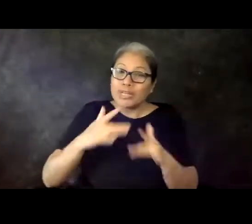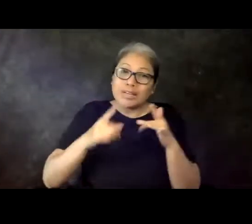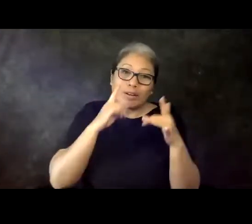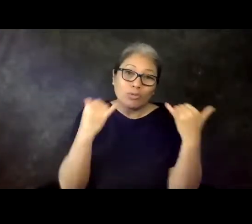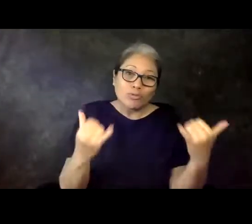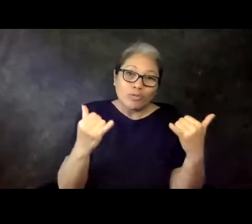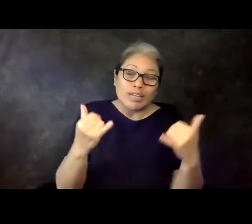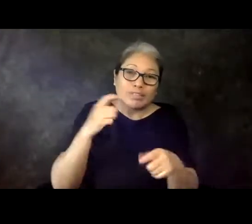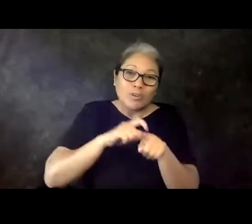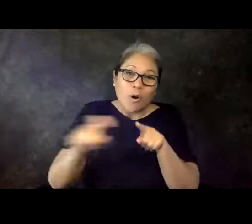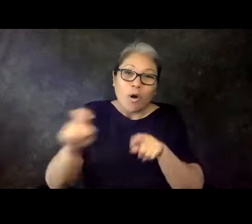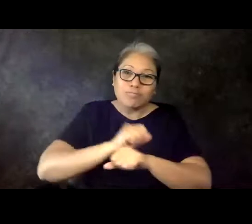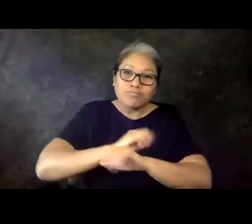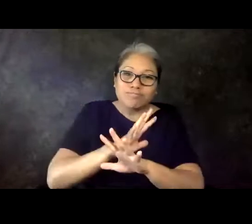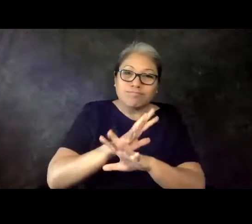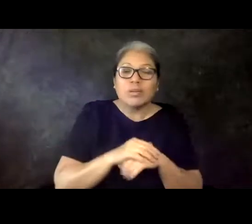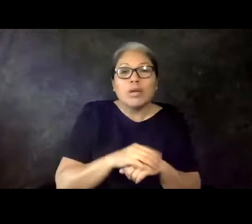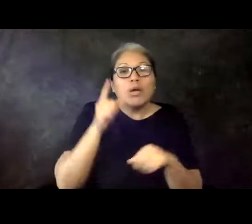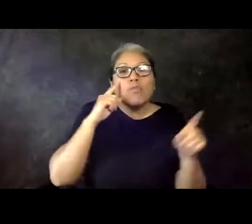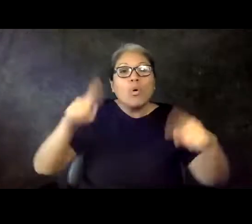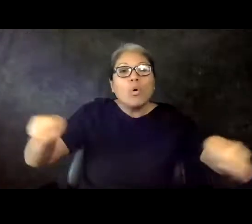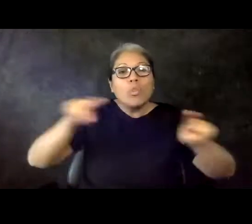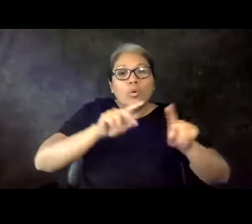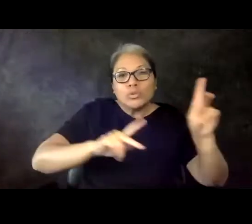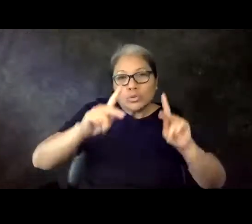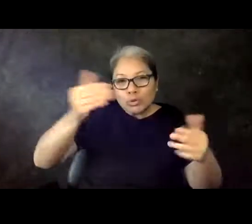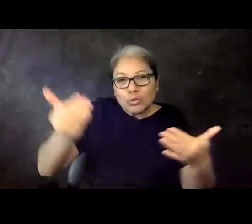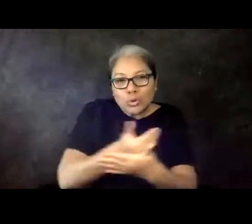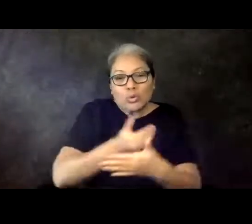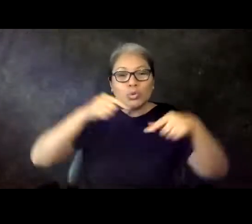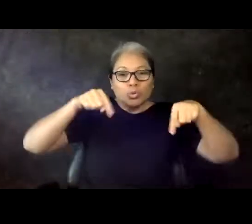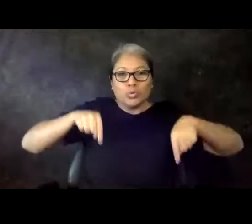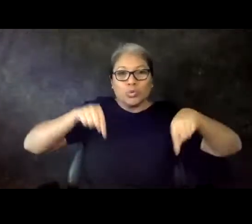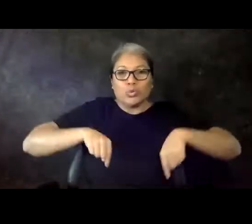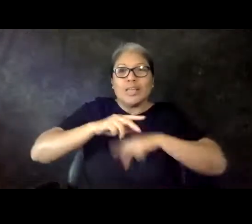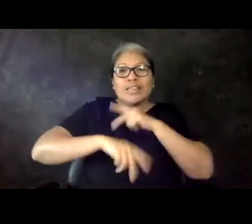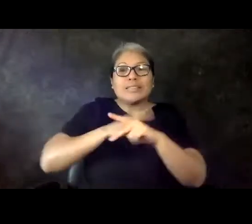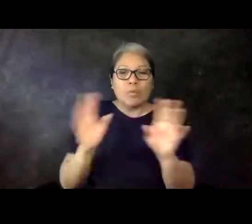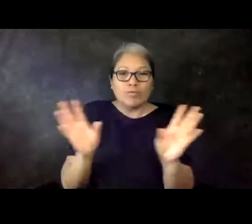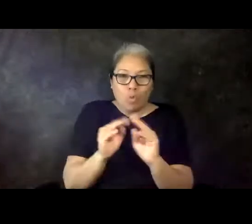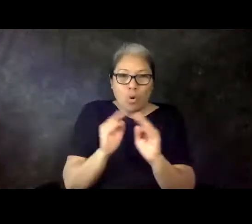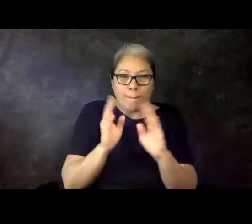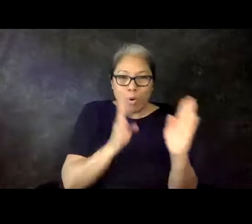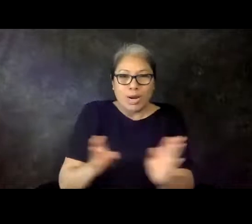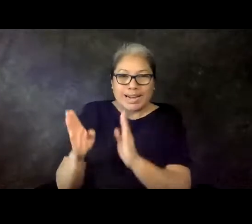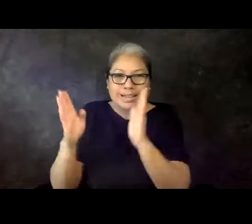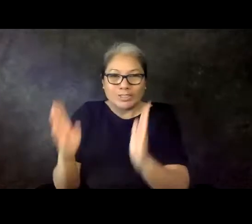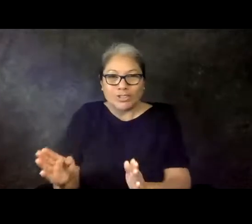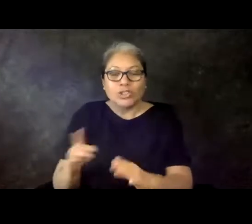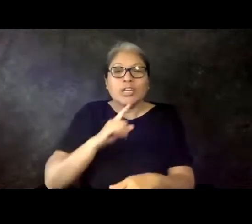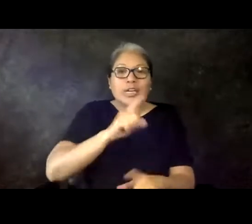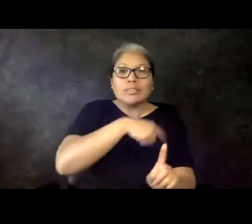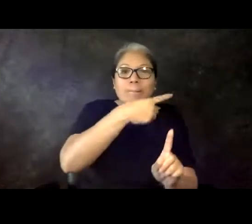call. For those that are new to the Organizers Forum, it is a monthly